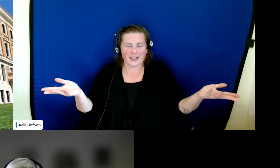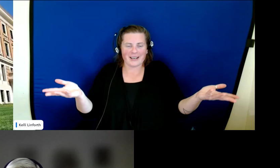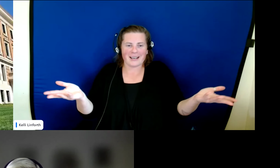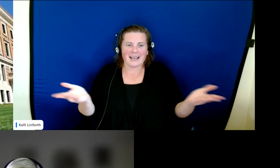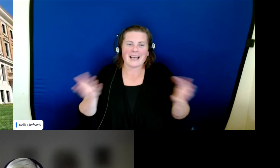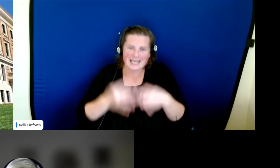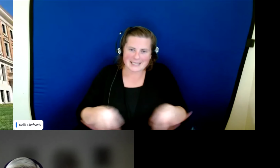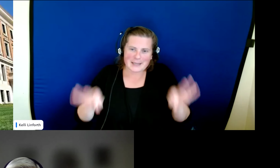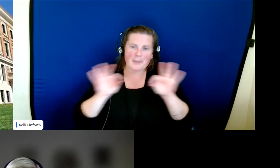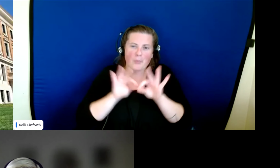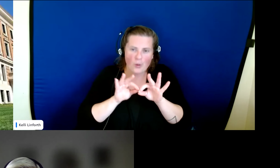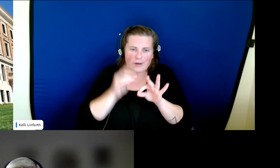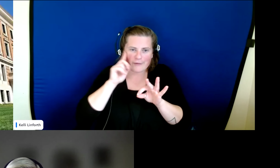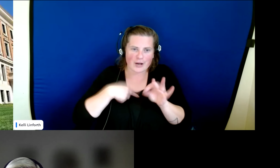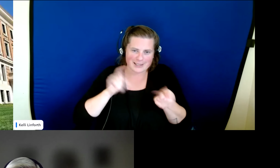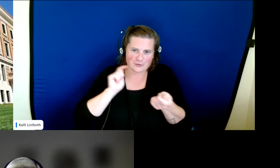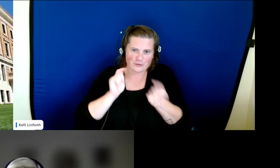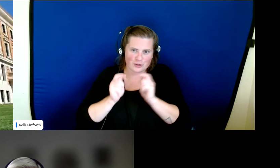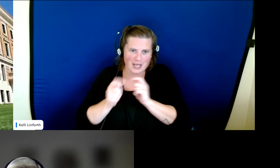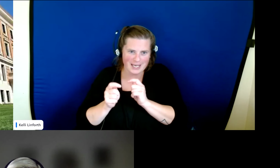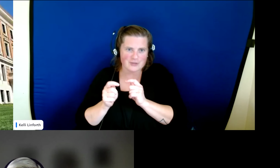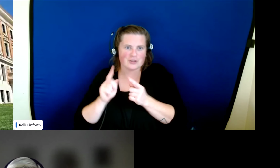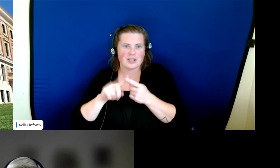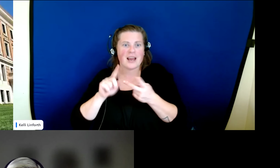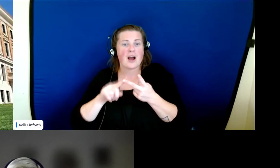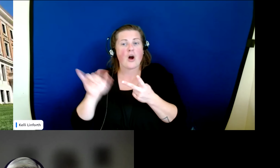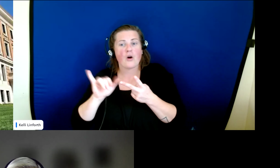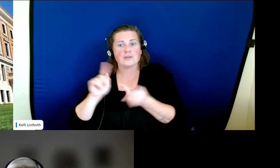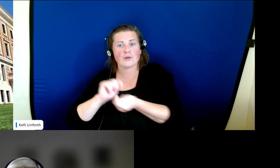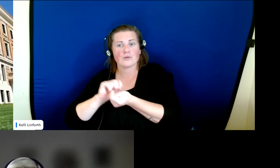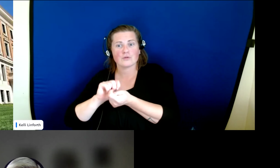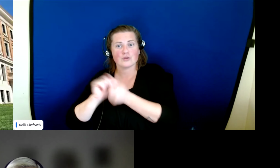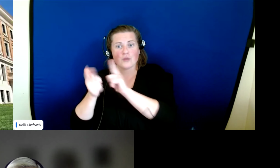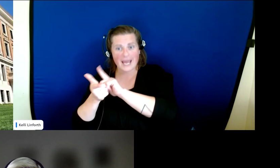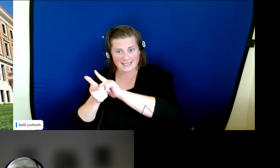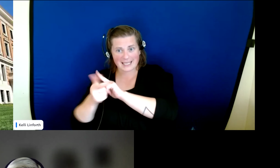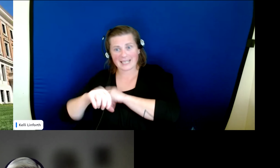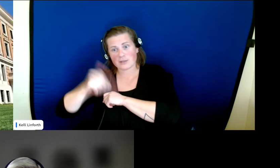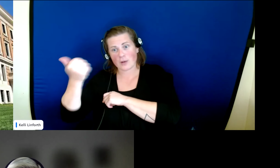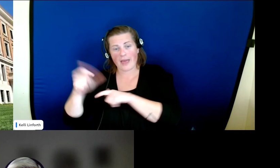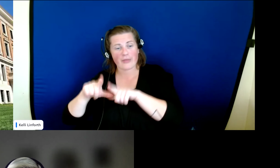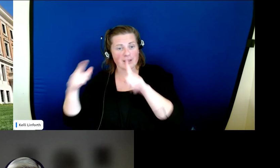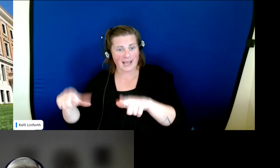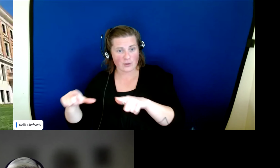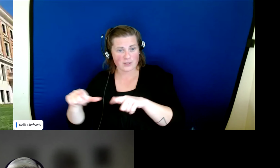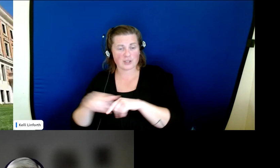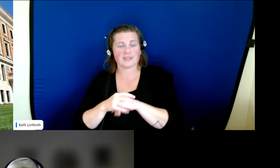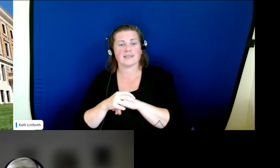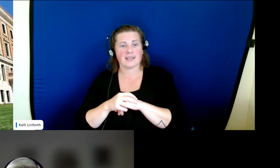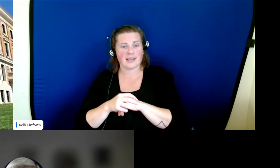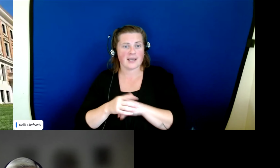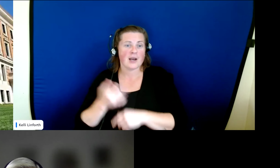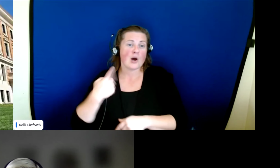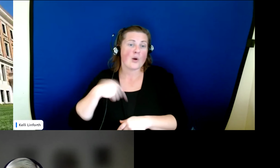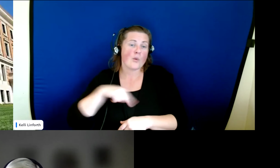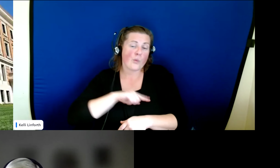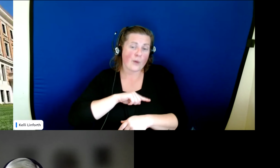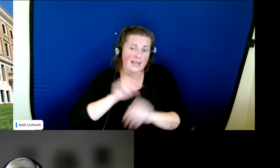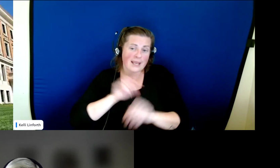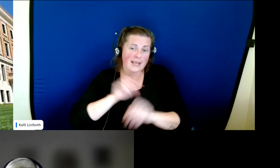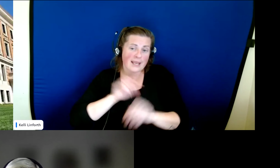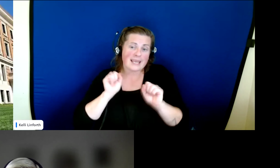important thing to do, would be to translate, and that could be something that we could work with organizations